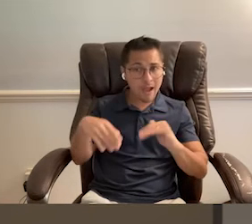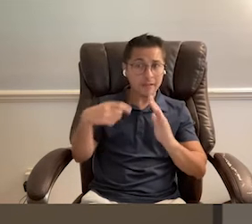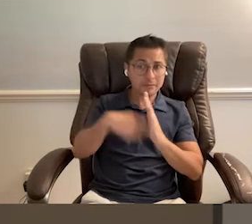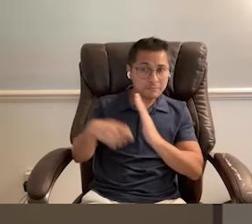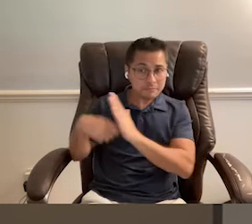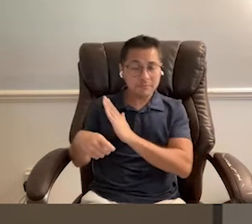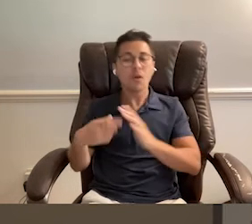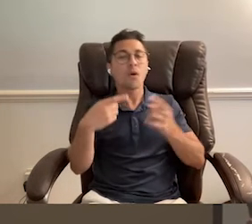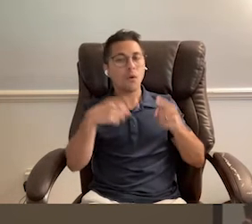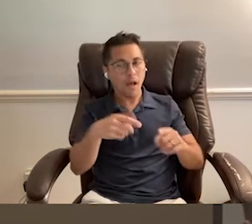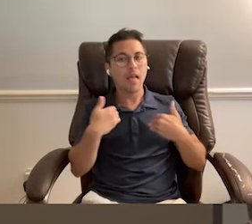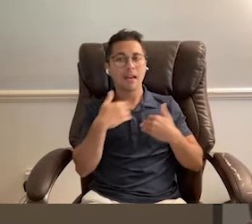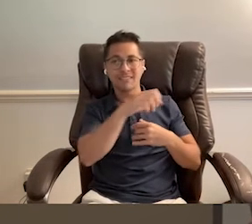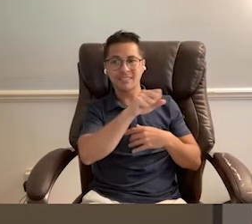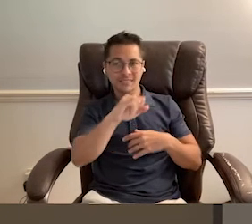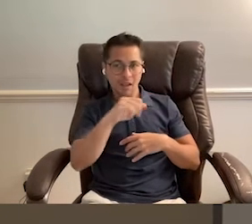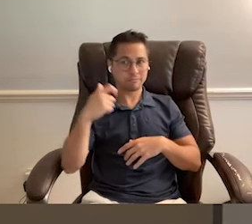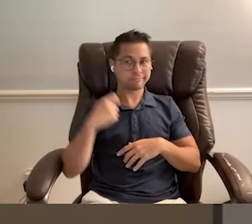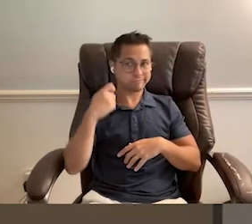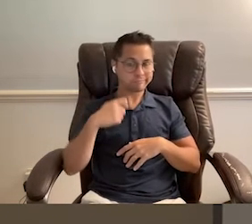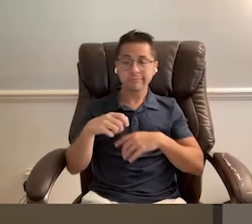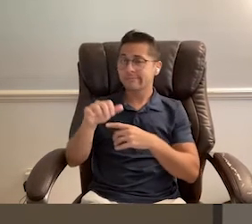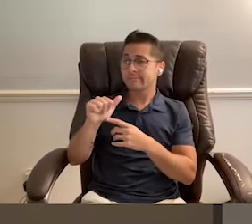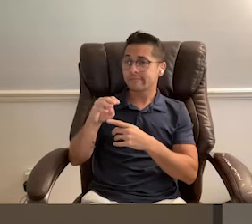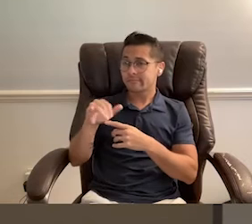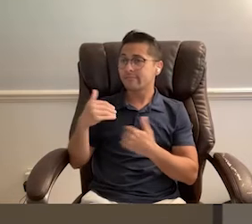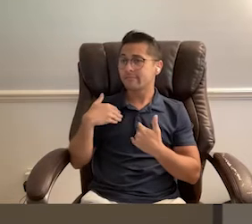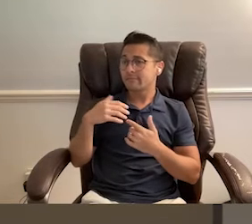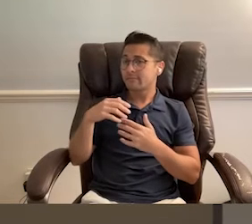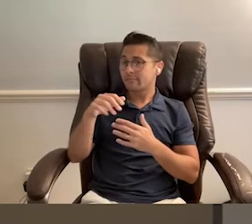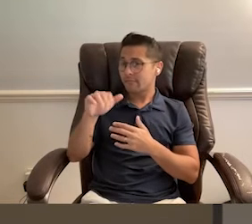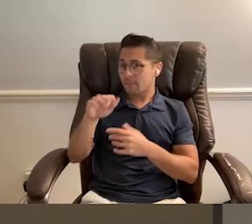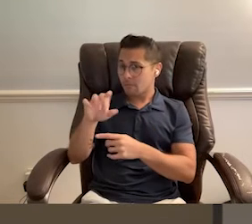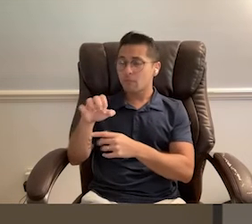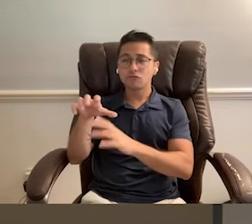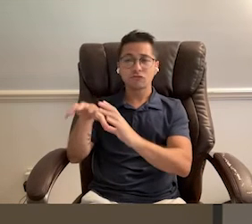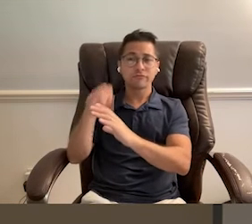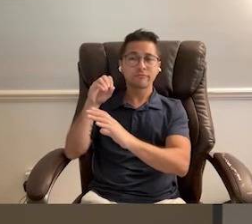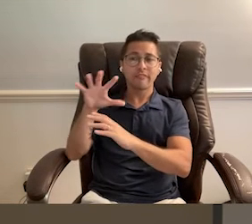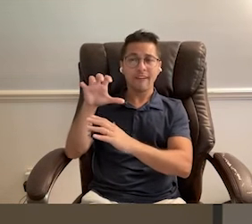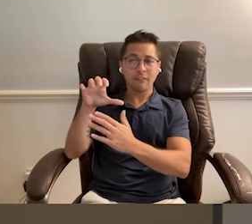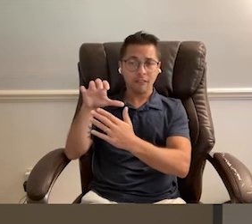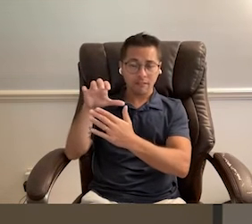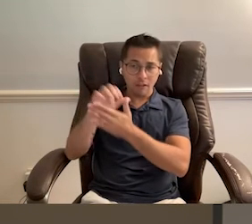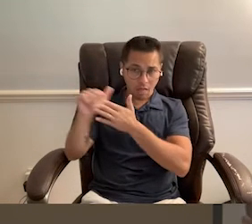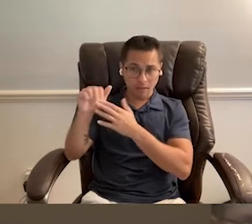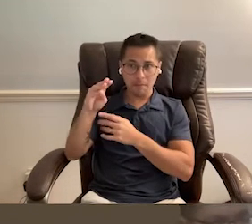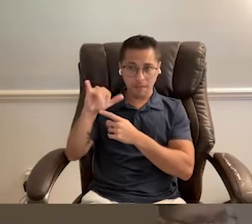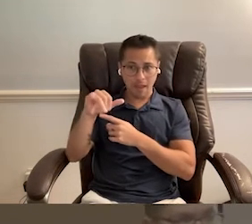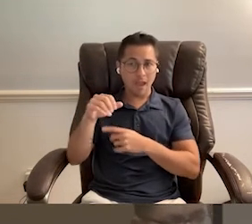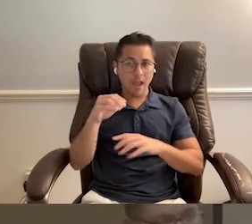is Amy has an ABLE account, takes $500 out in May, withholds that money in her bank account